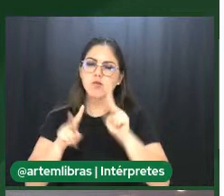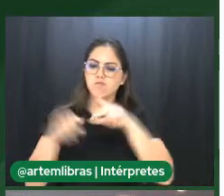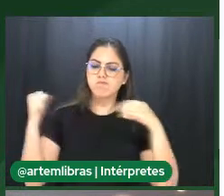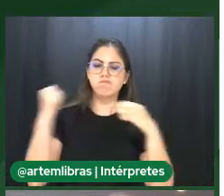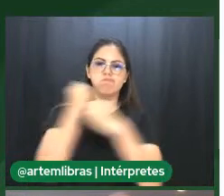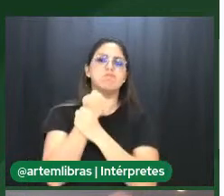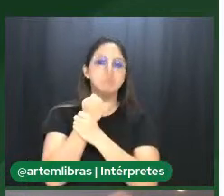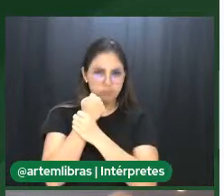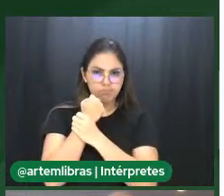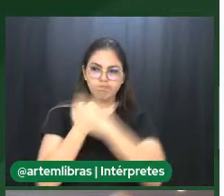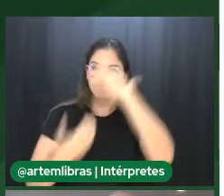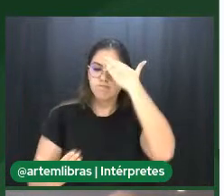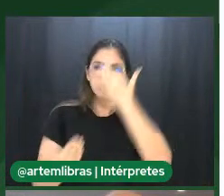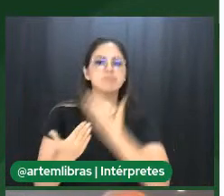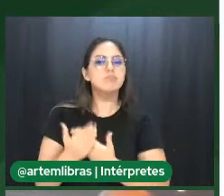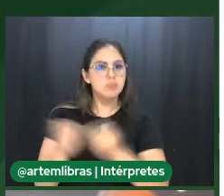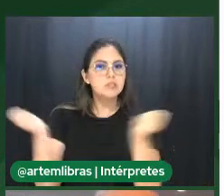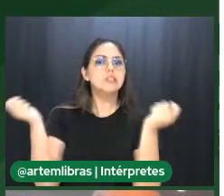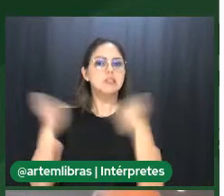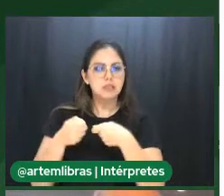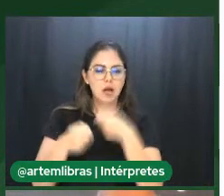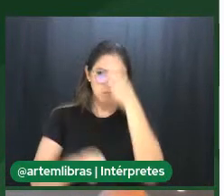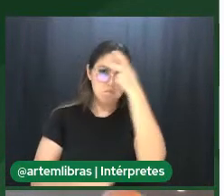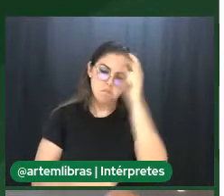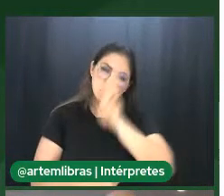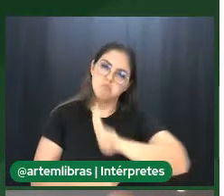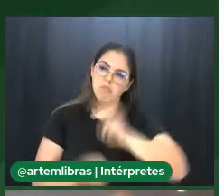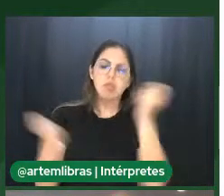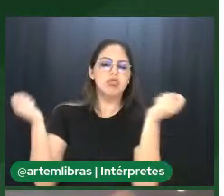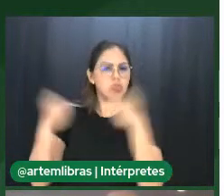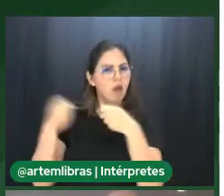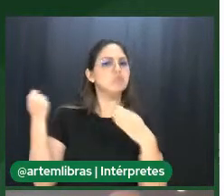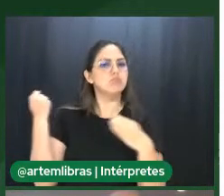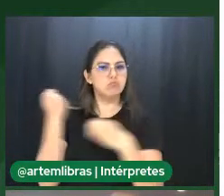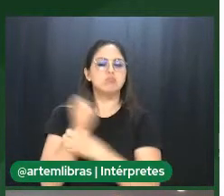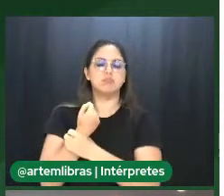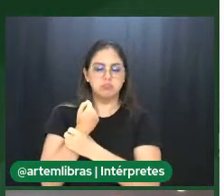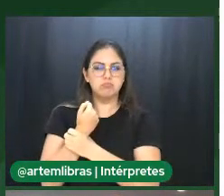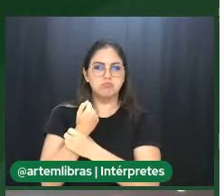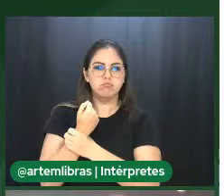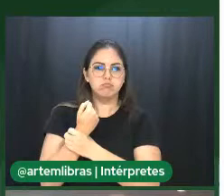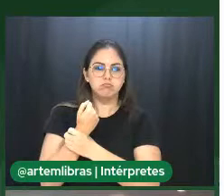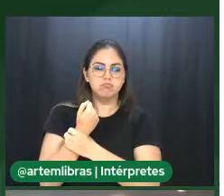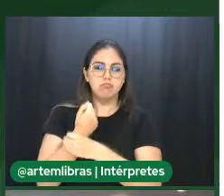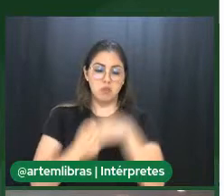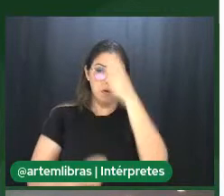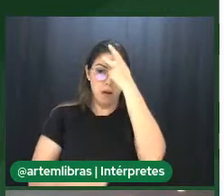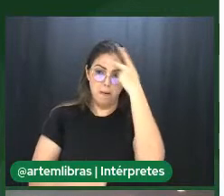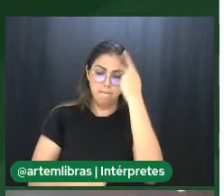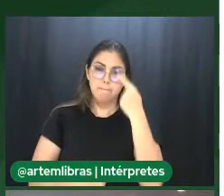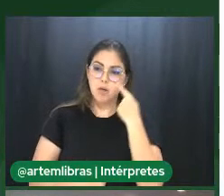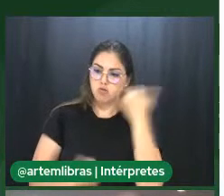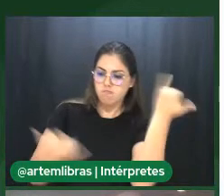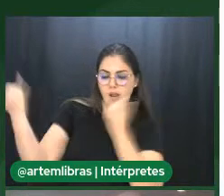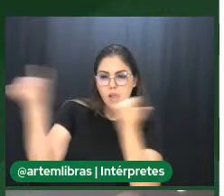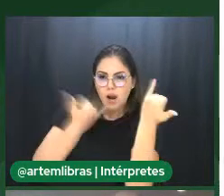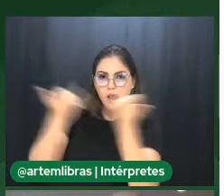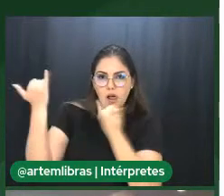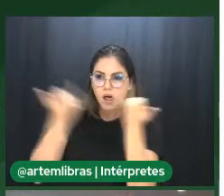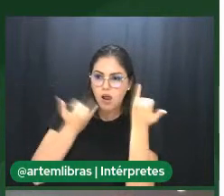them get the information they need to guide their decisions. This is so valuable that more than 300,000